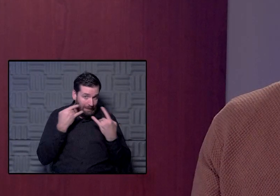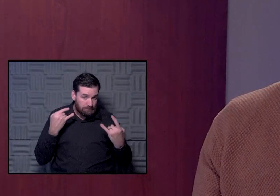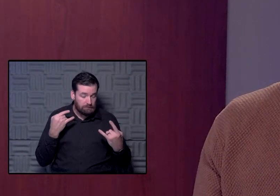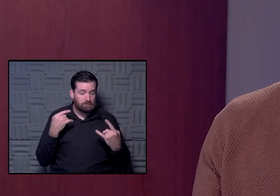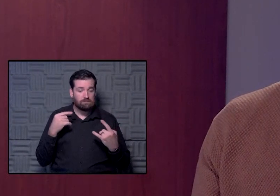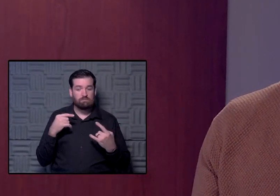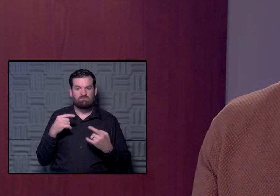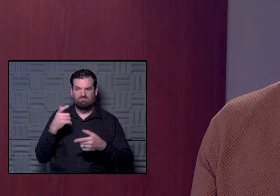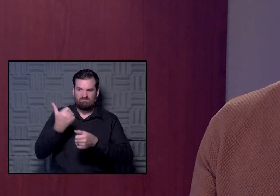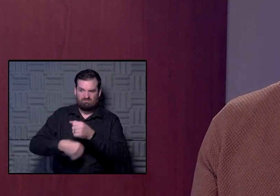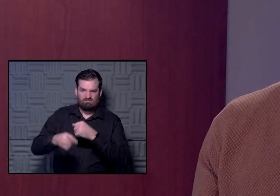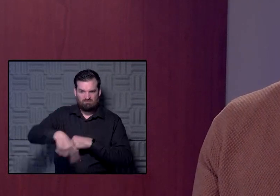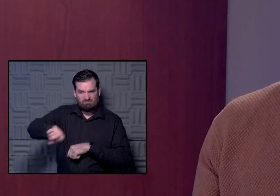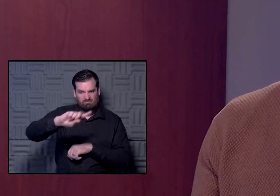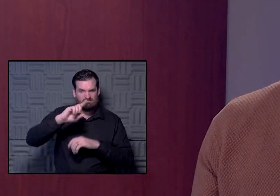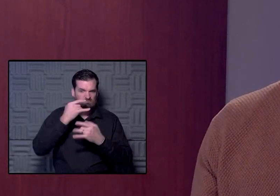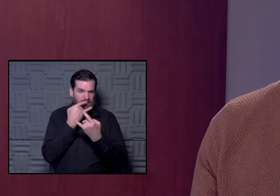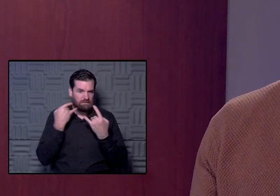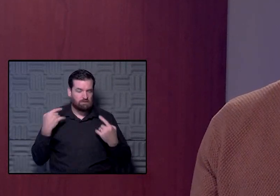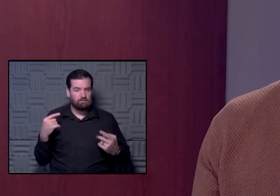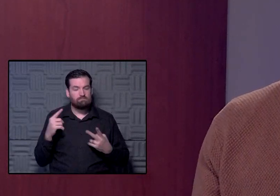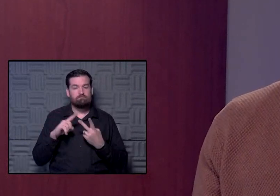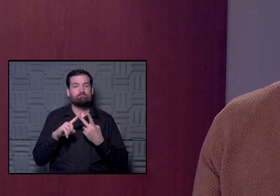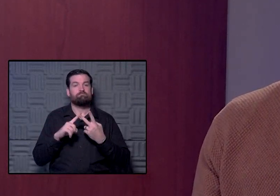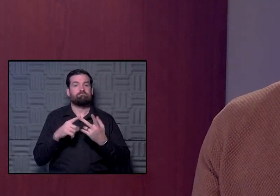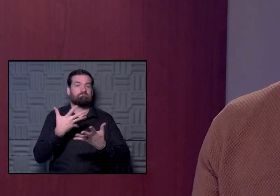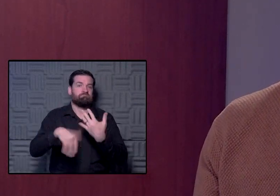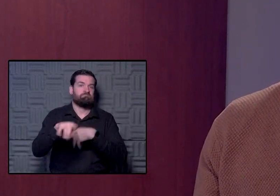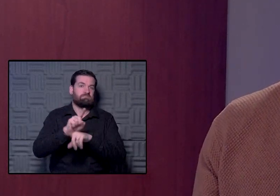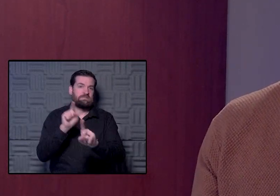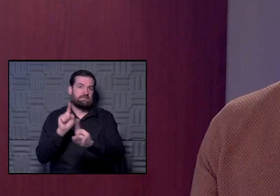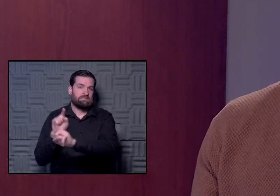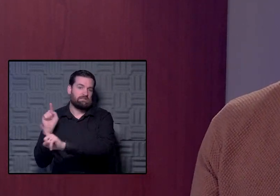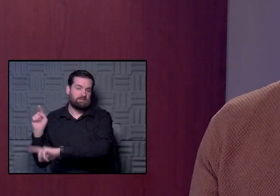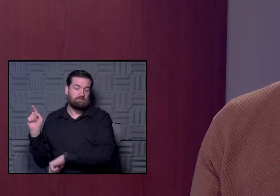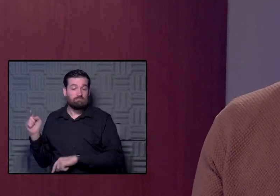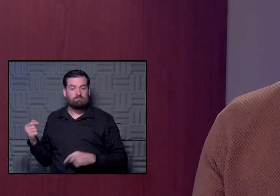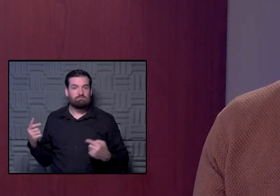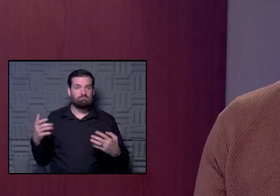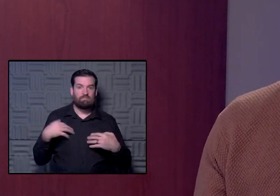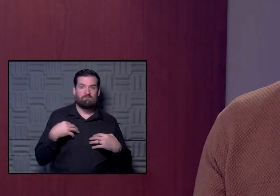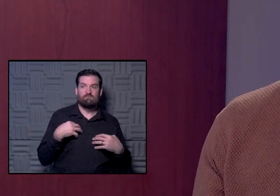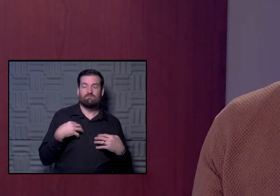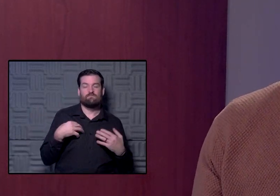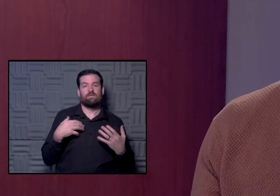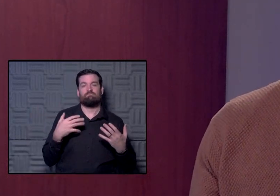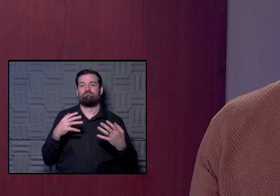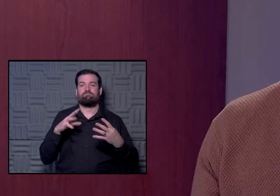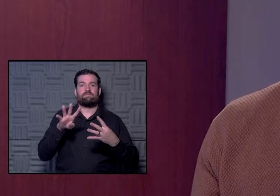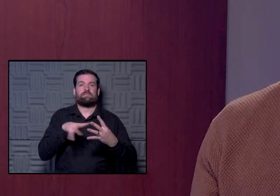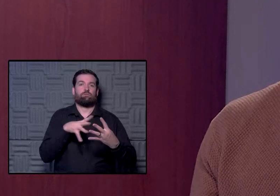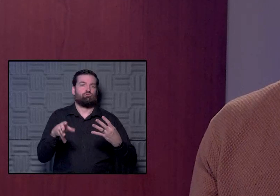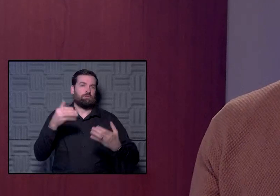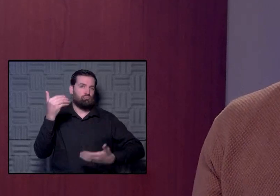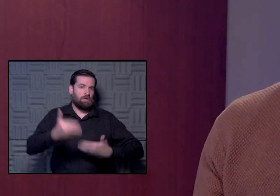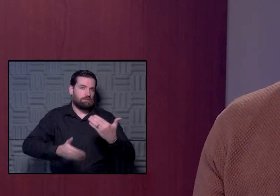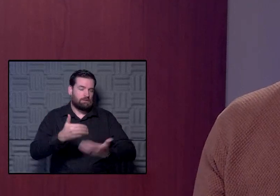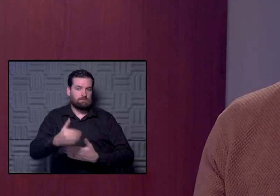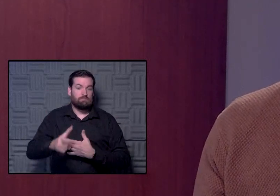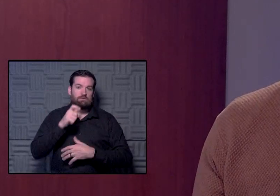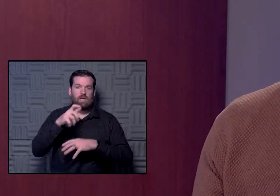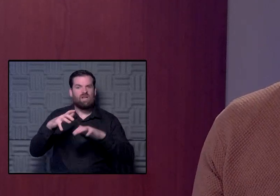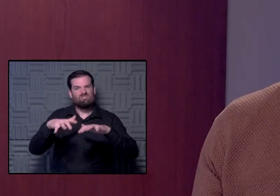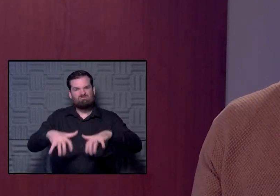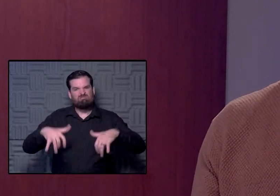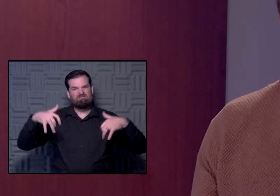in place that everyone has to mask? Are they showing that they're distancing? Do they have like a scheduling process where you're not waiting in a